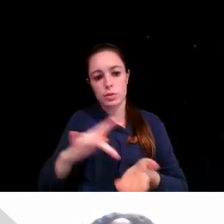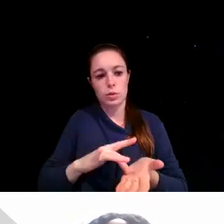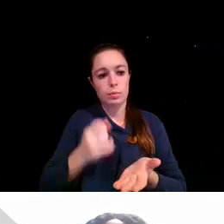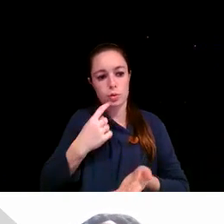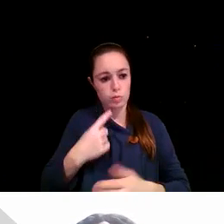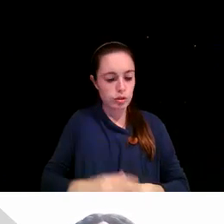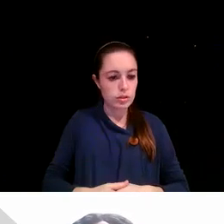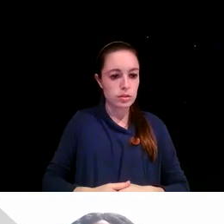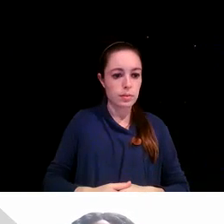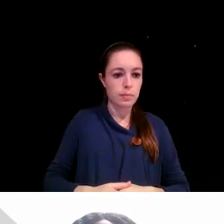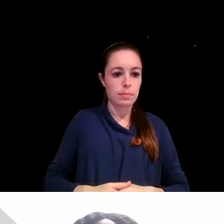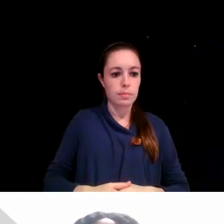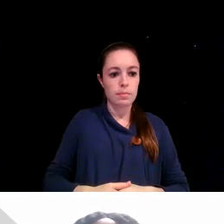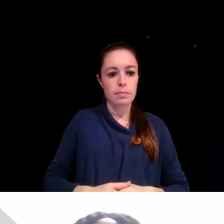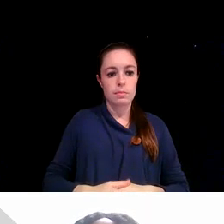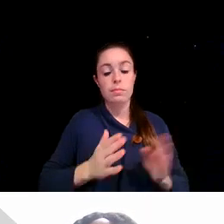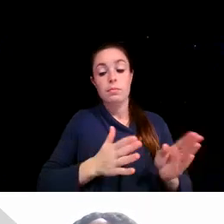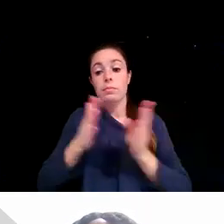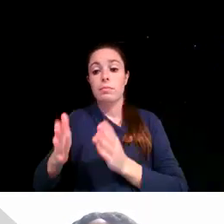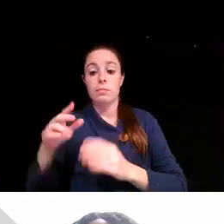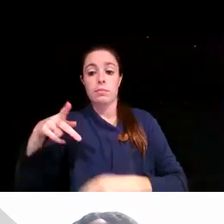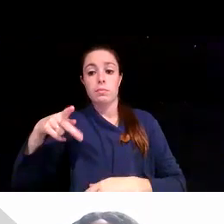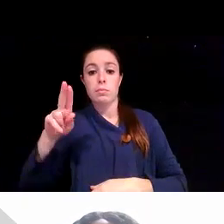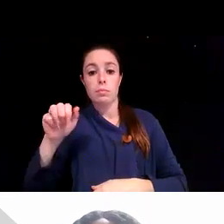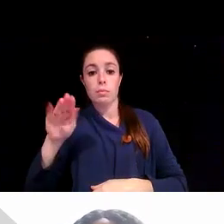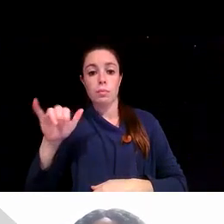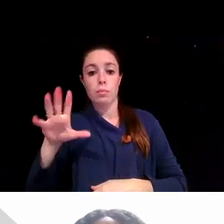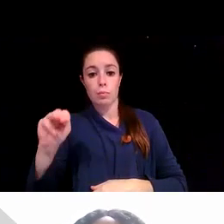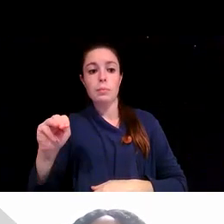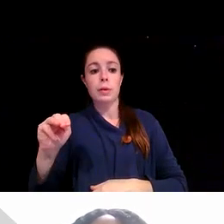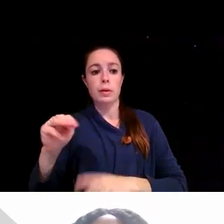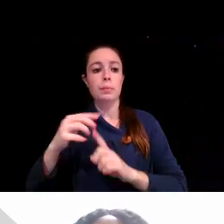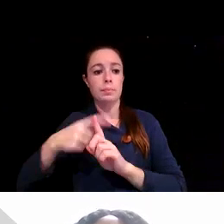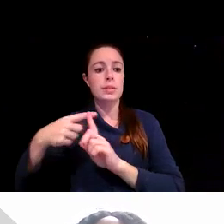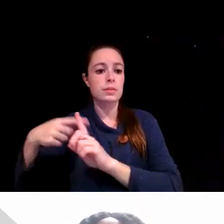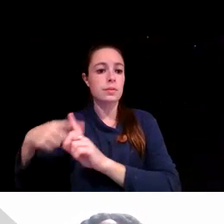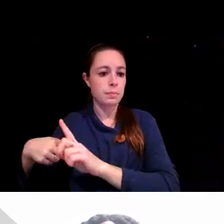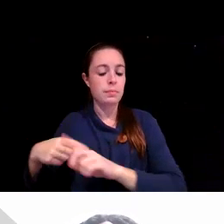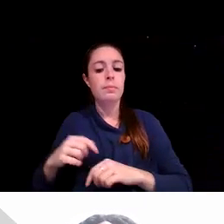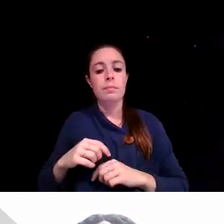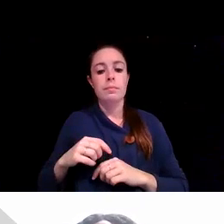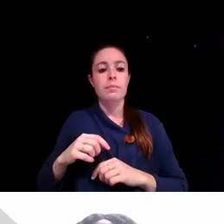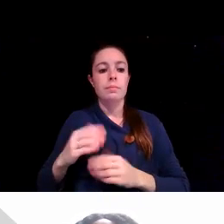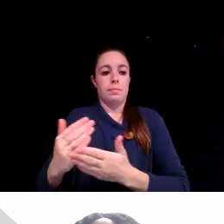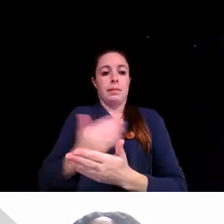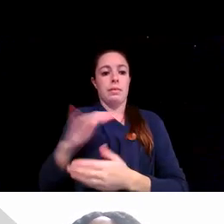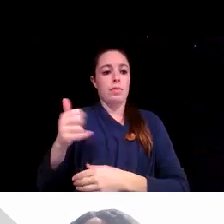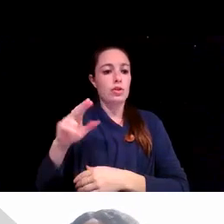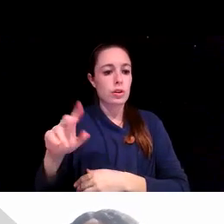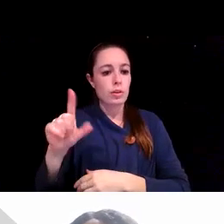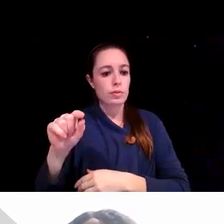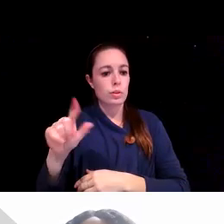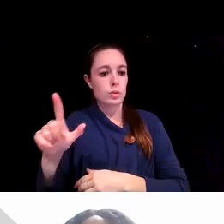Now the premiums. Before June 1 of 2021, there are certain premiums